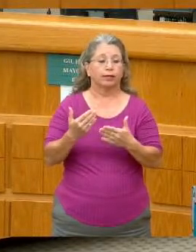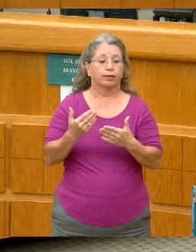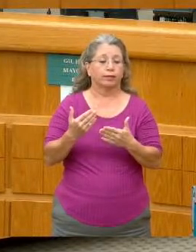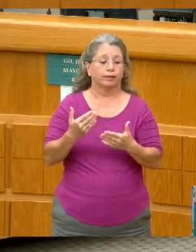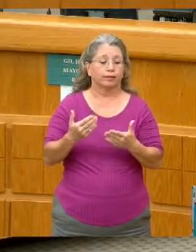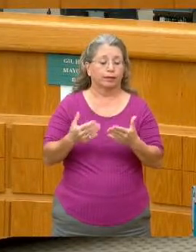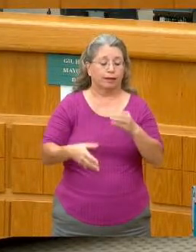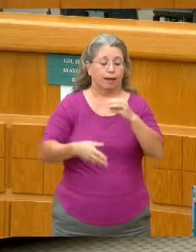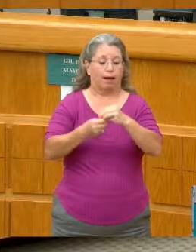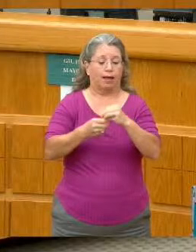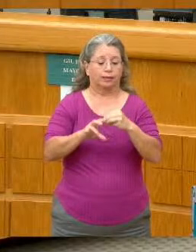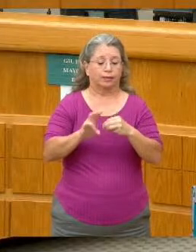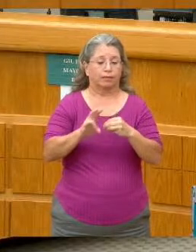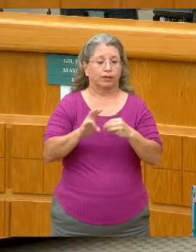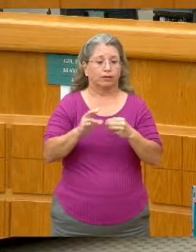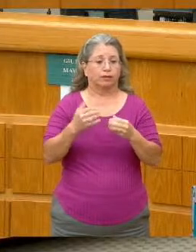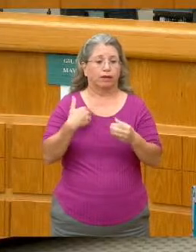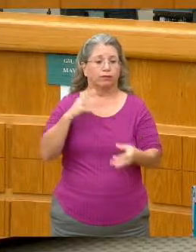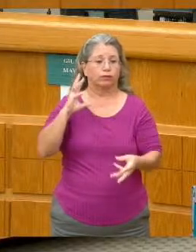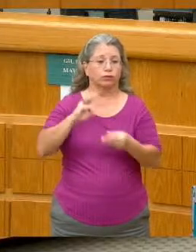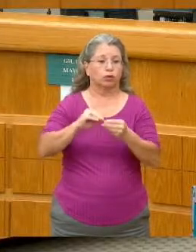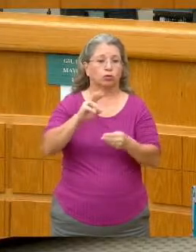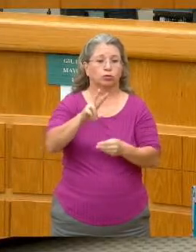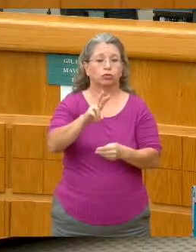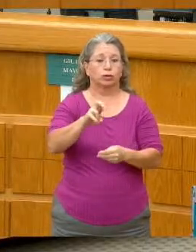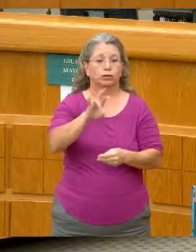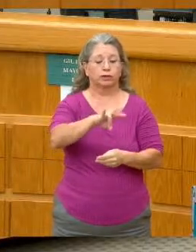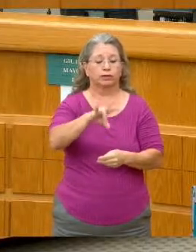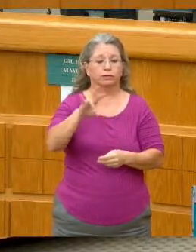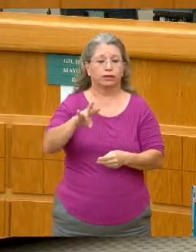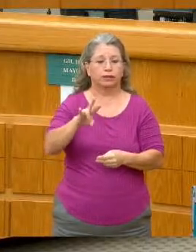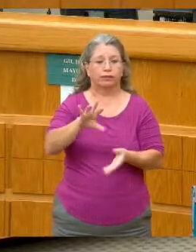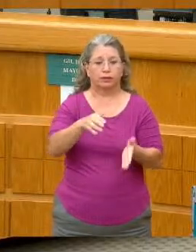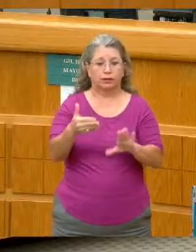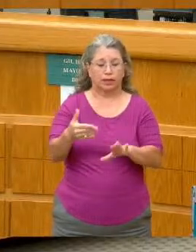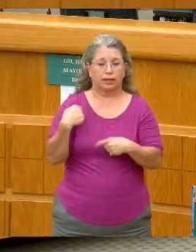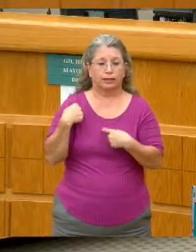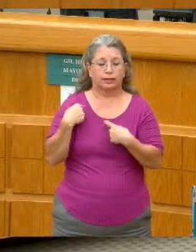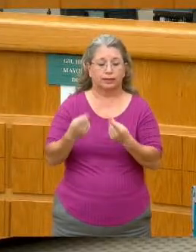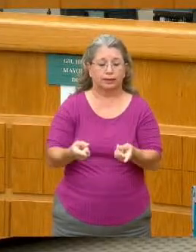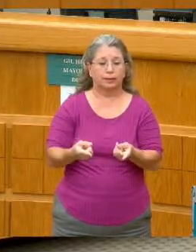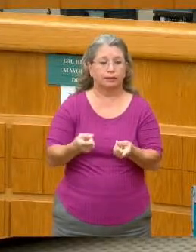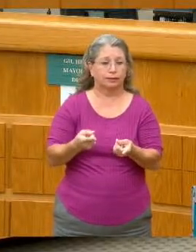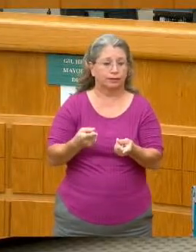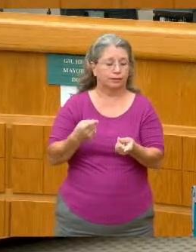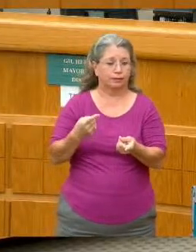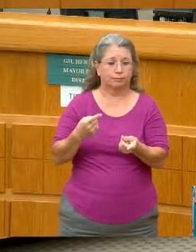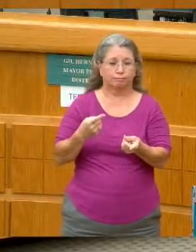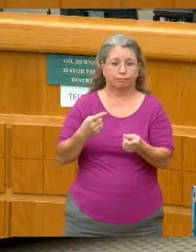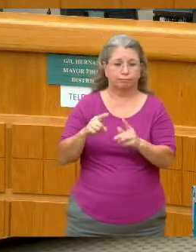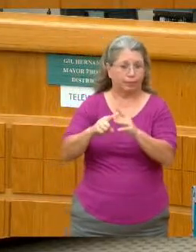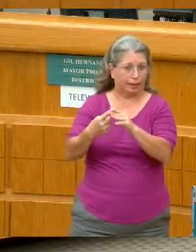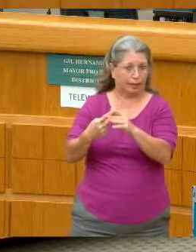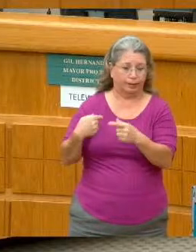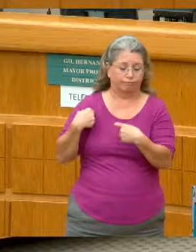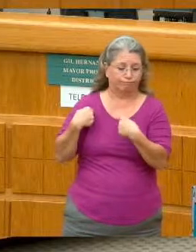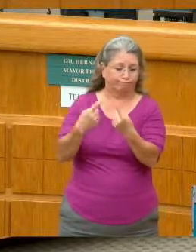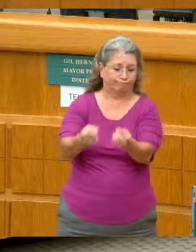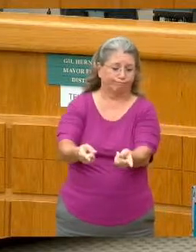of 277 deaths in Nueces County since the beginning of counting deaths related to